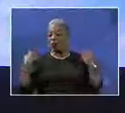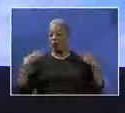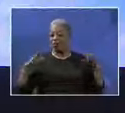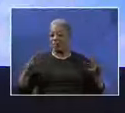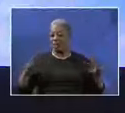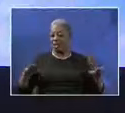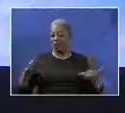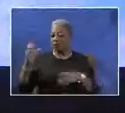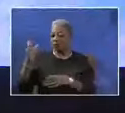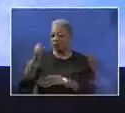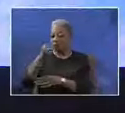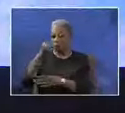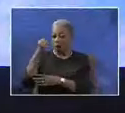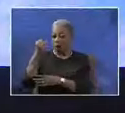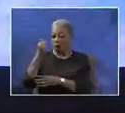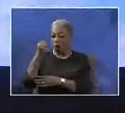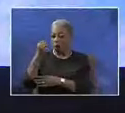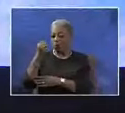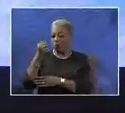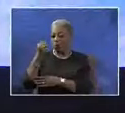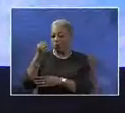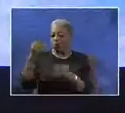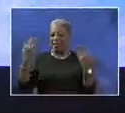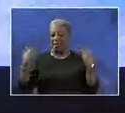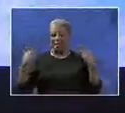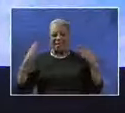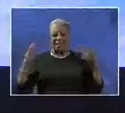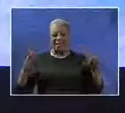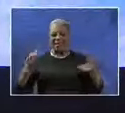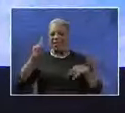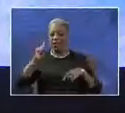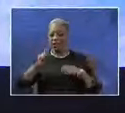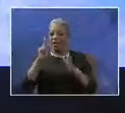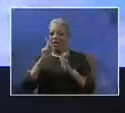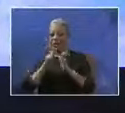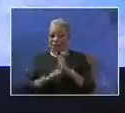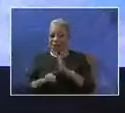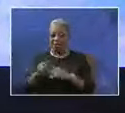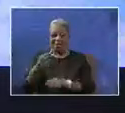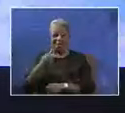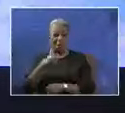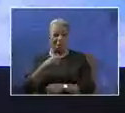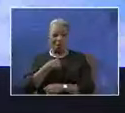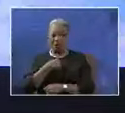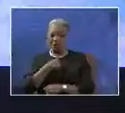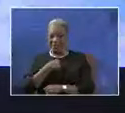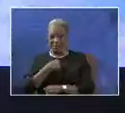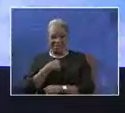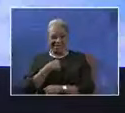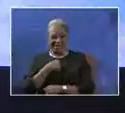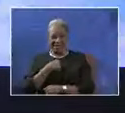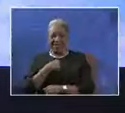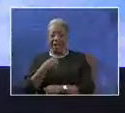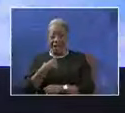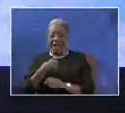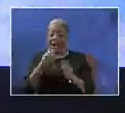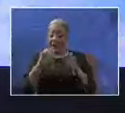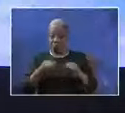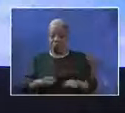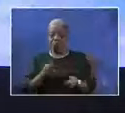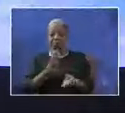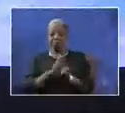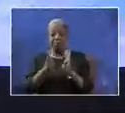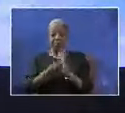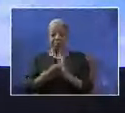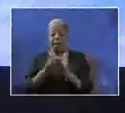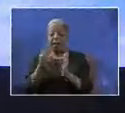my God, that angel should have wiped me out. He wiped out 70. In fact, I'm the one that took the census. But